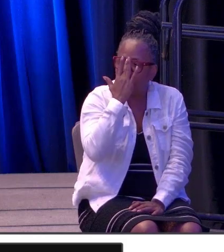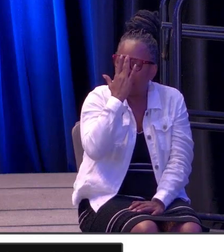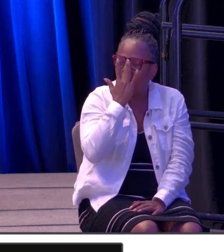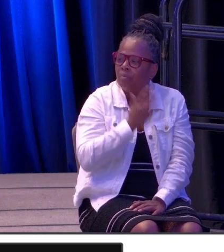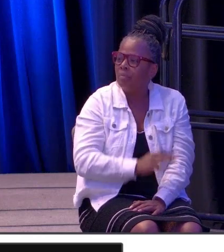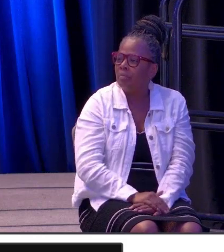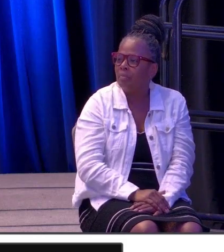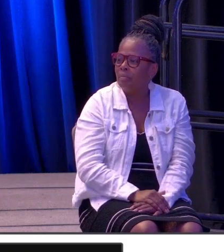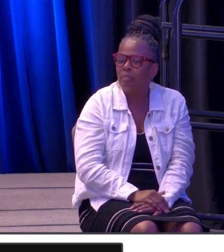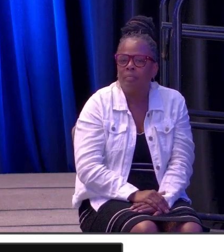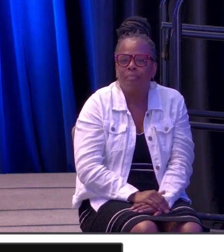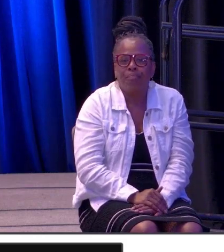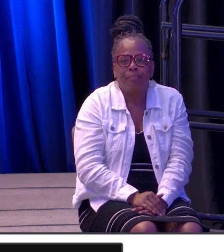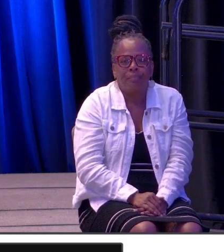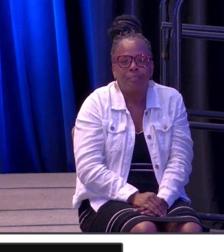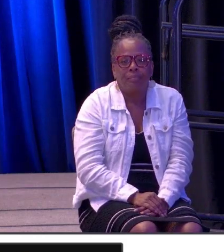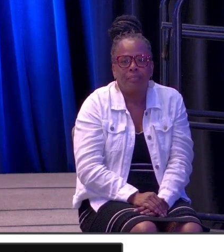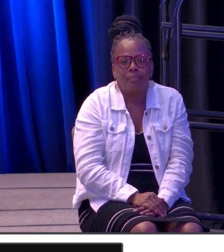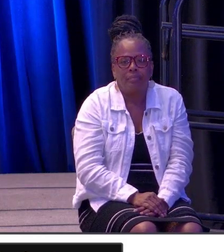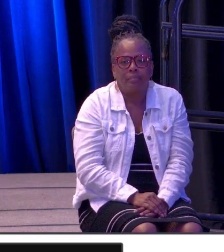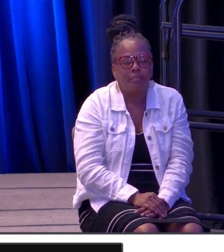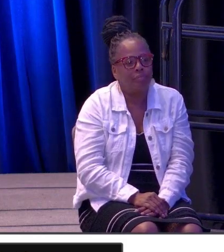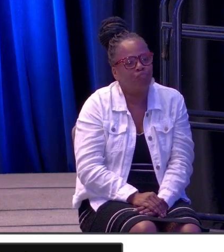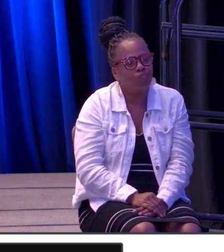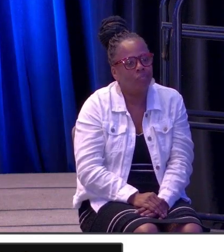So I'm going to give everybody just a minute to do that. You